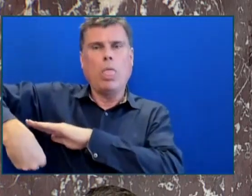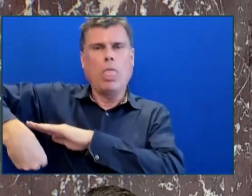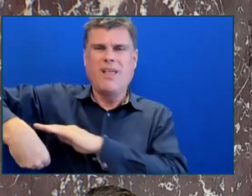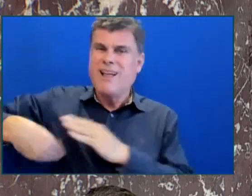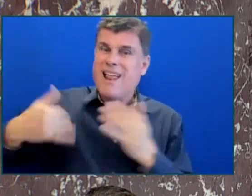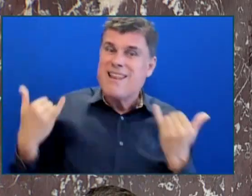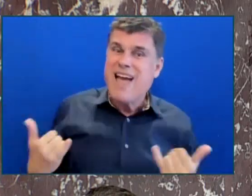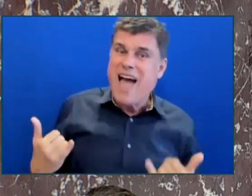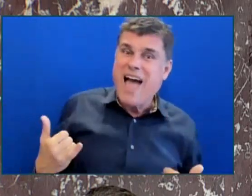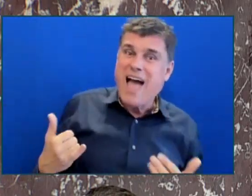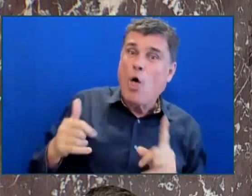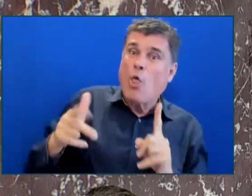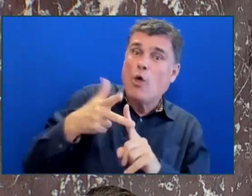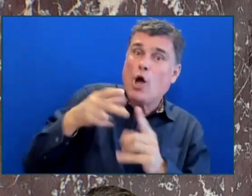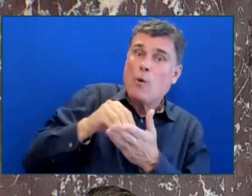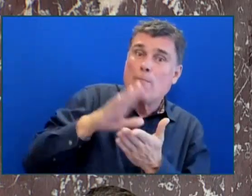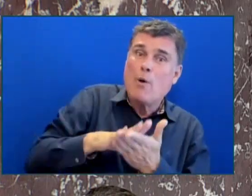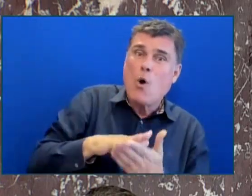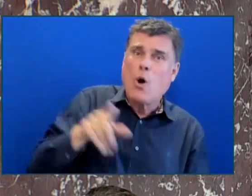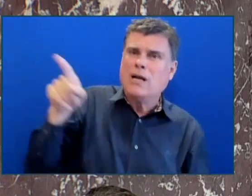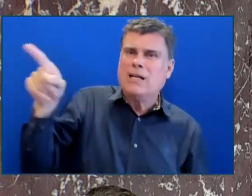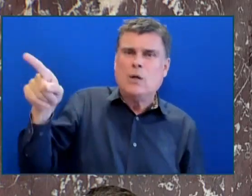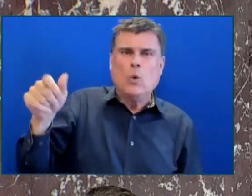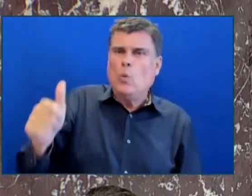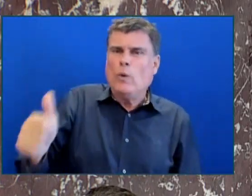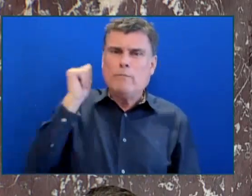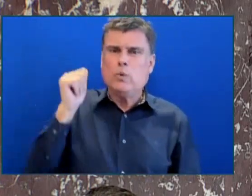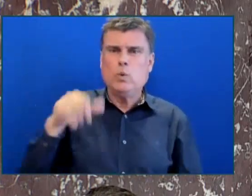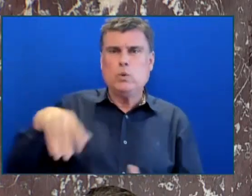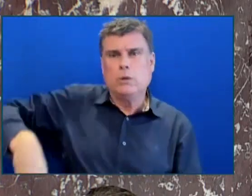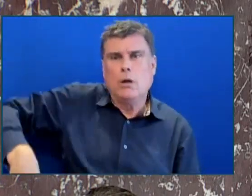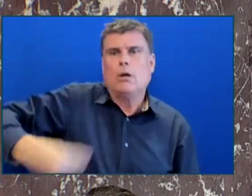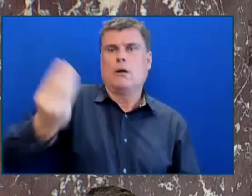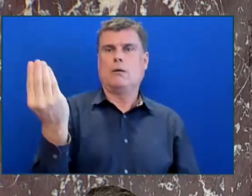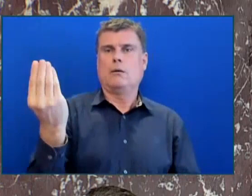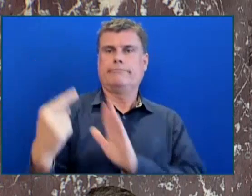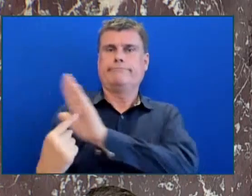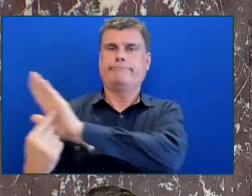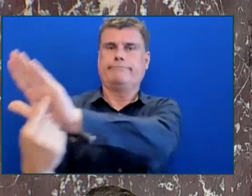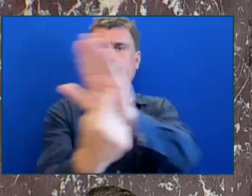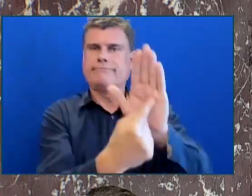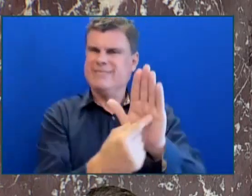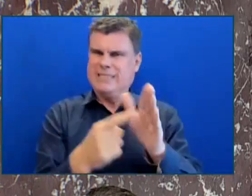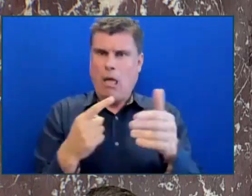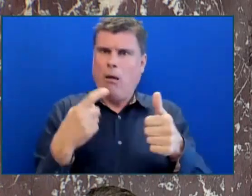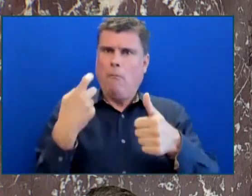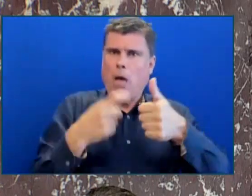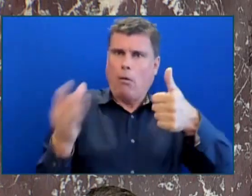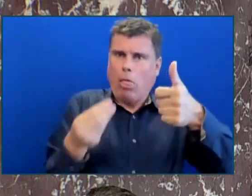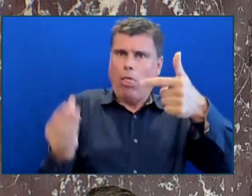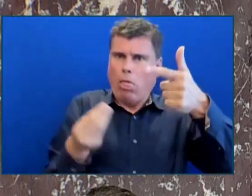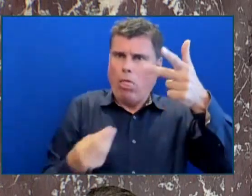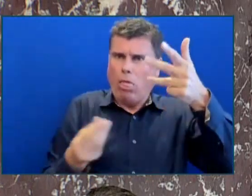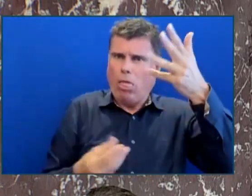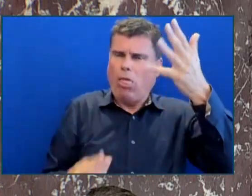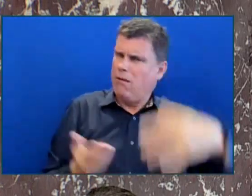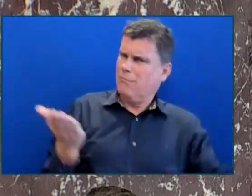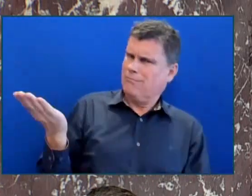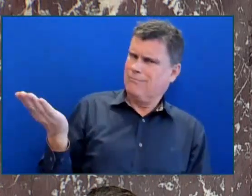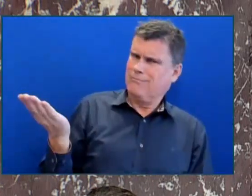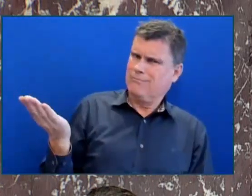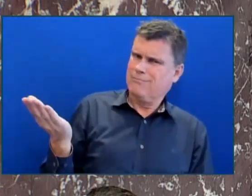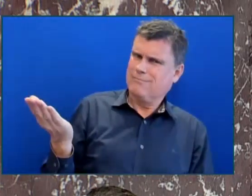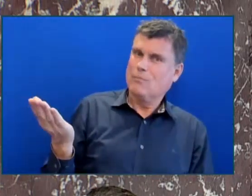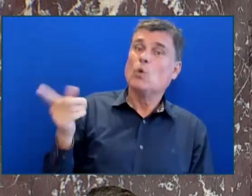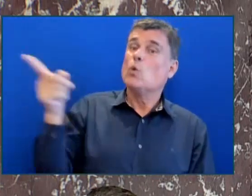is the Premier's response to this mounting list when he was the minister responsible, Mr. Speaker? That's more than triple the funding to the same agency that's in the centre of